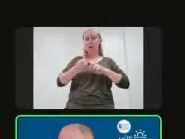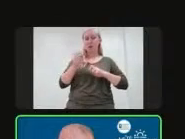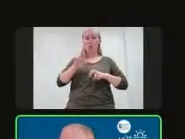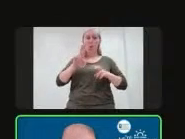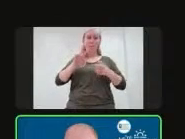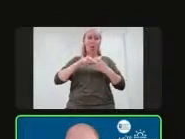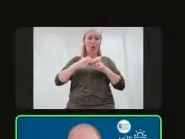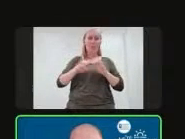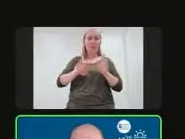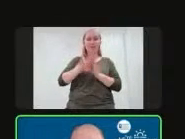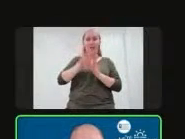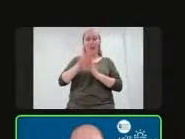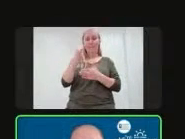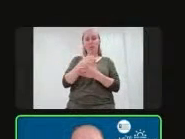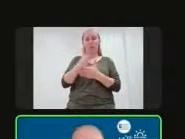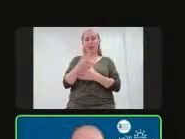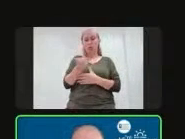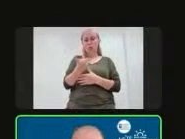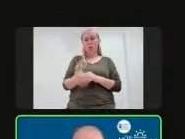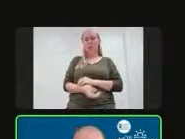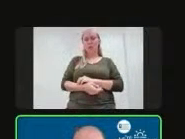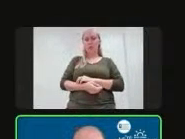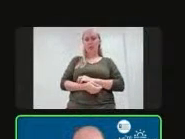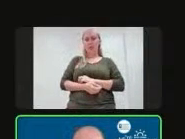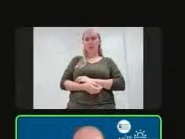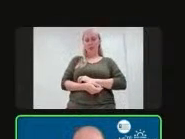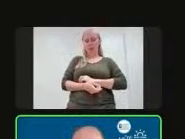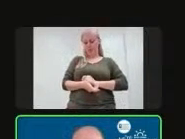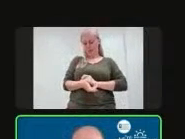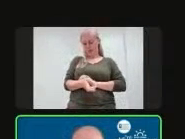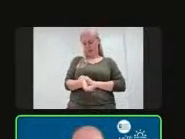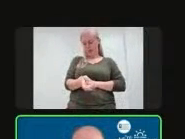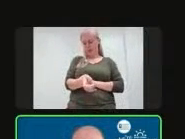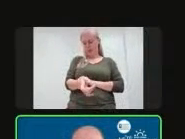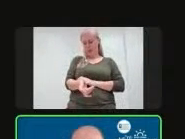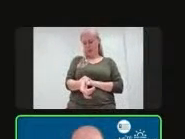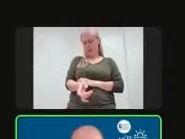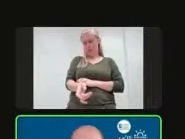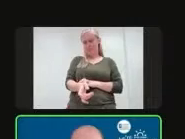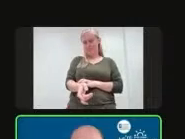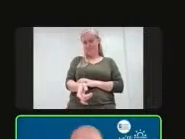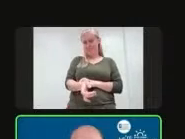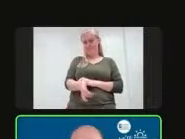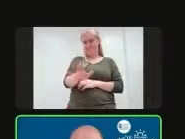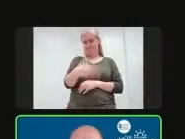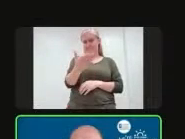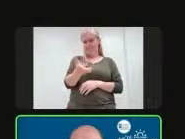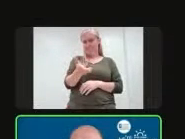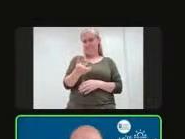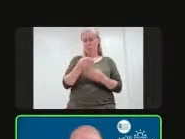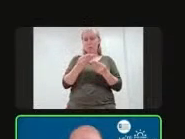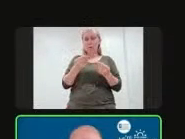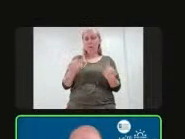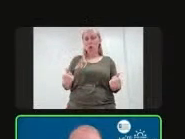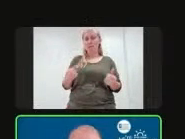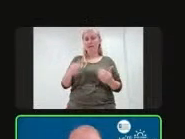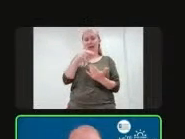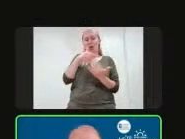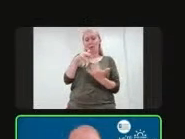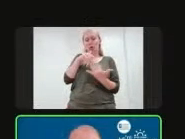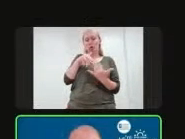problem develop between them. So this is, you know, just resolving interpersonal